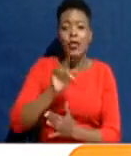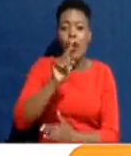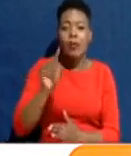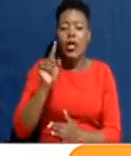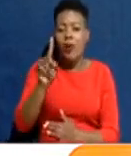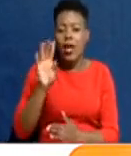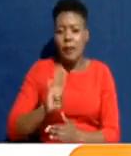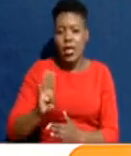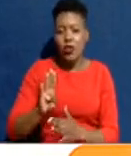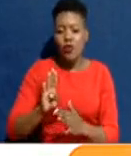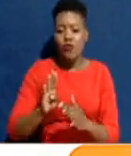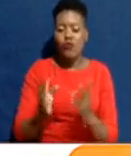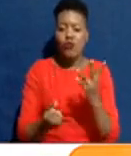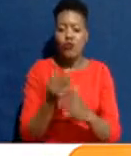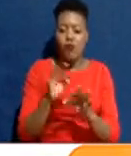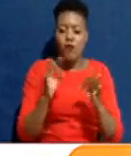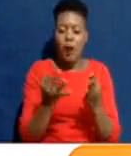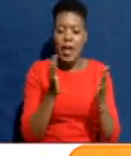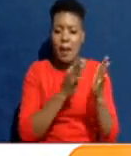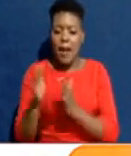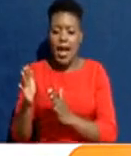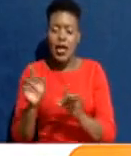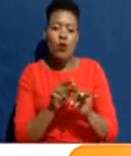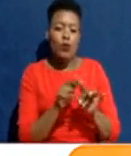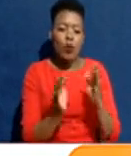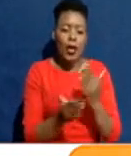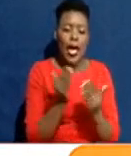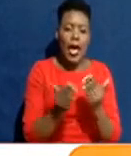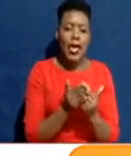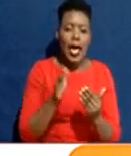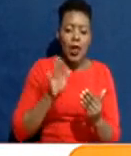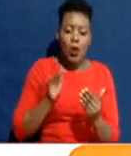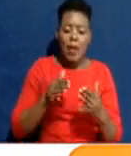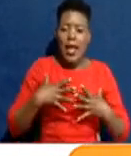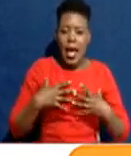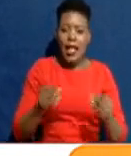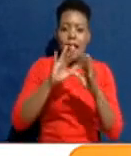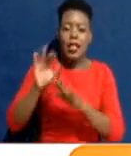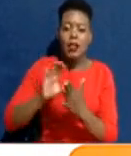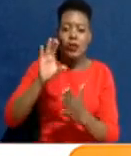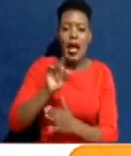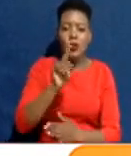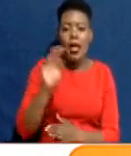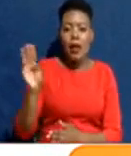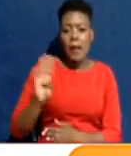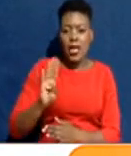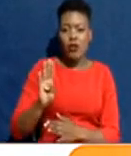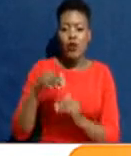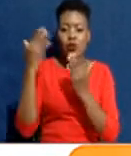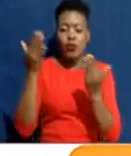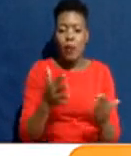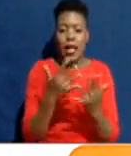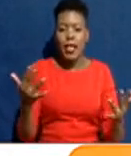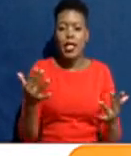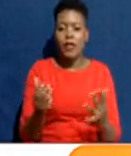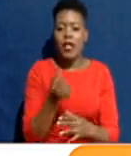for the procurement of family planning and reproductive health commodities, Kenya shillings 1 billion for the procurement of equipment for the National